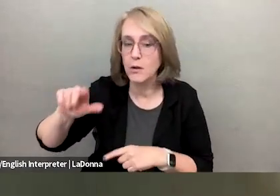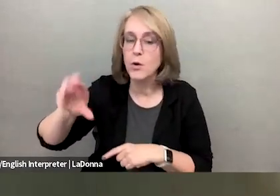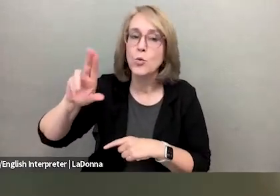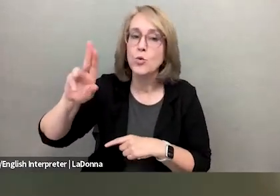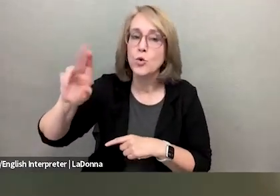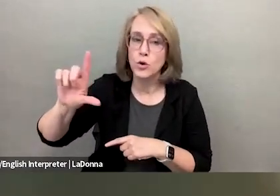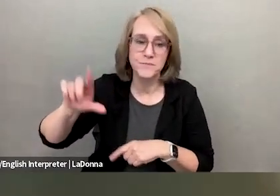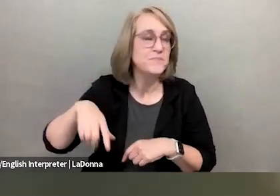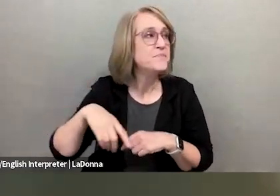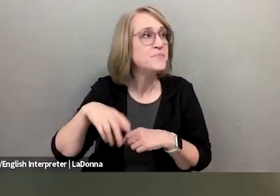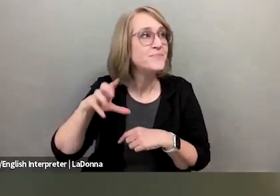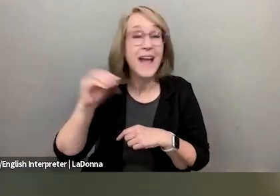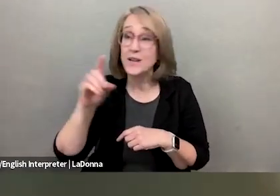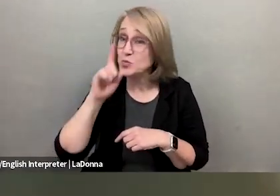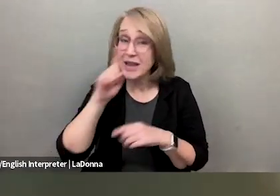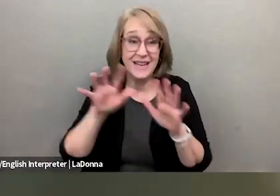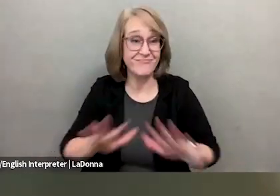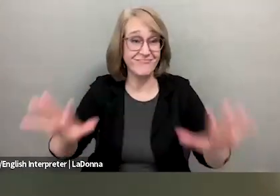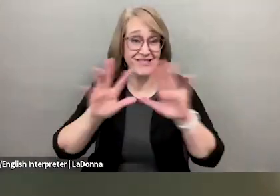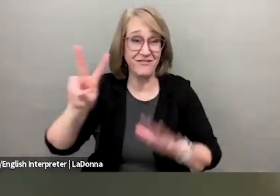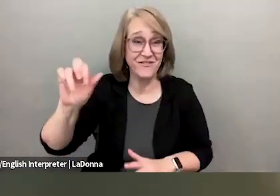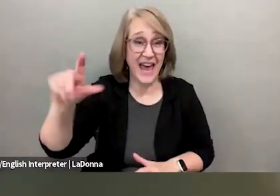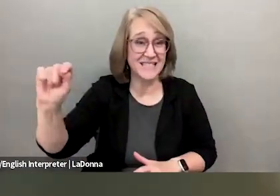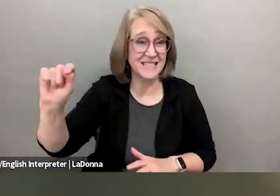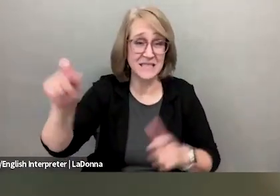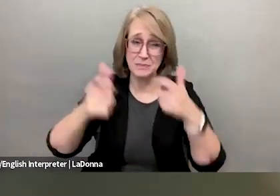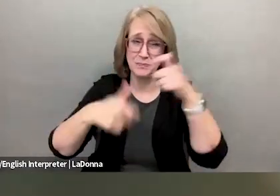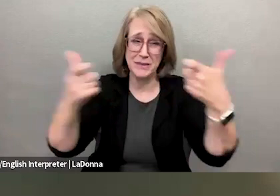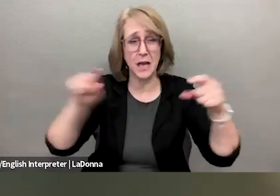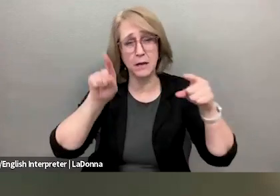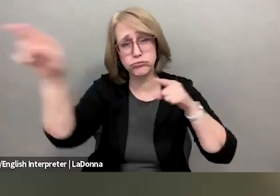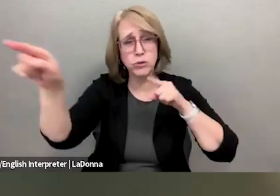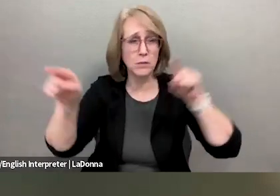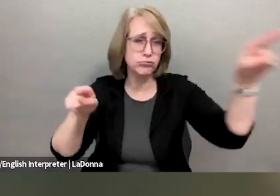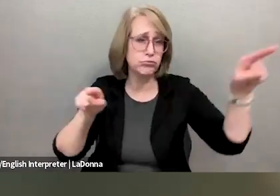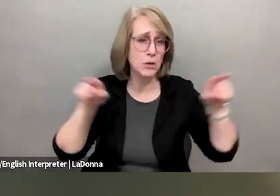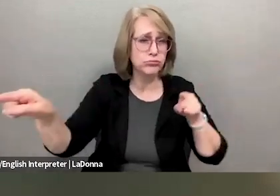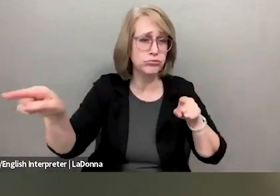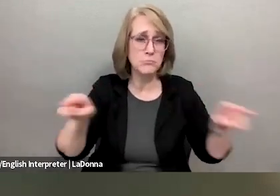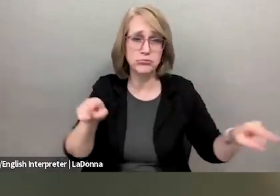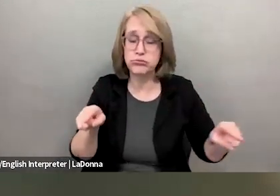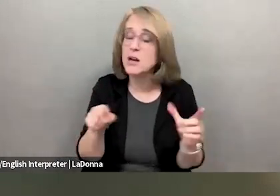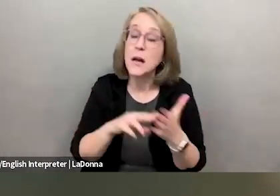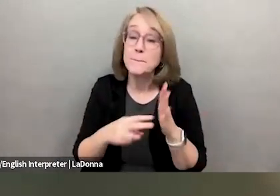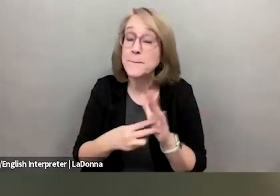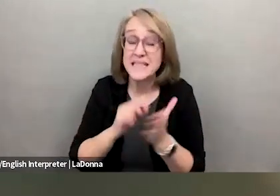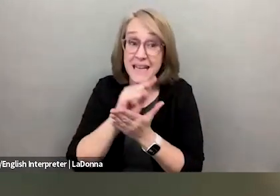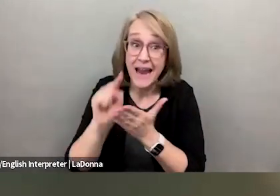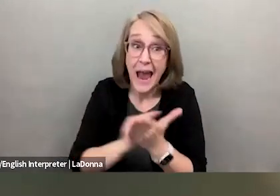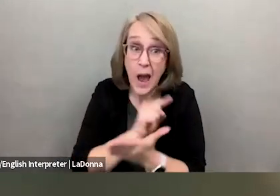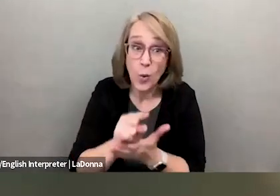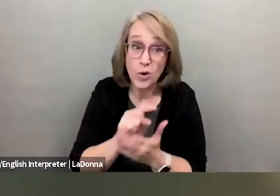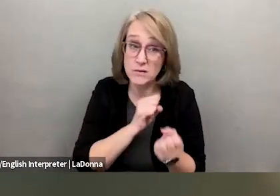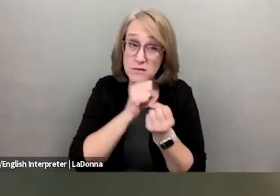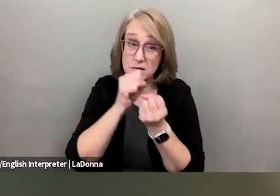well. And then just the vastness of so many rural parts of this country that it might take a worker an hour, 2 hours to get from